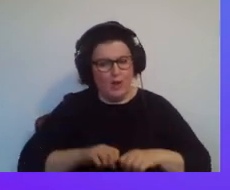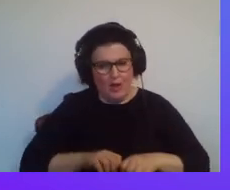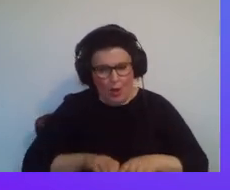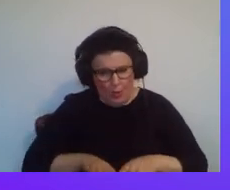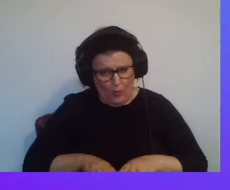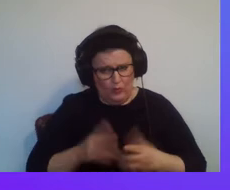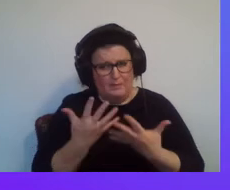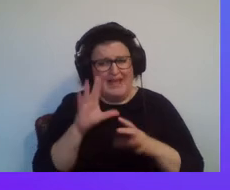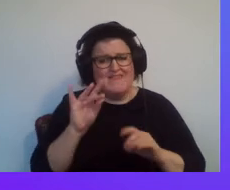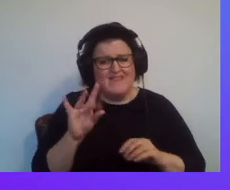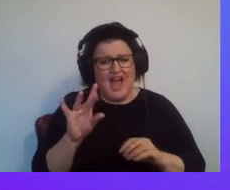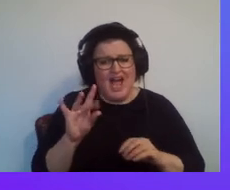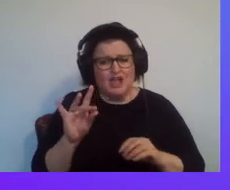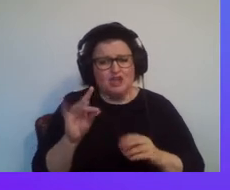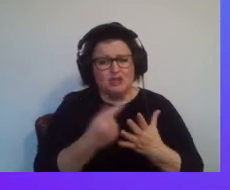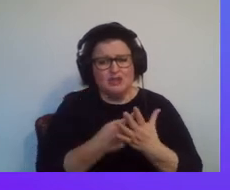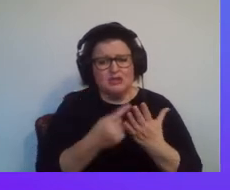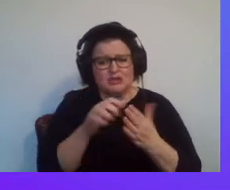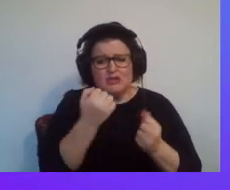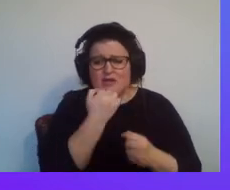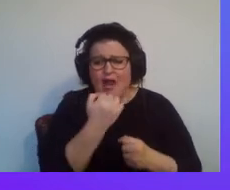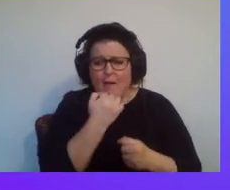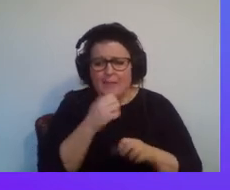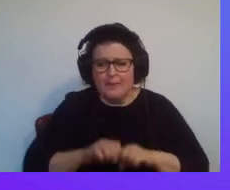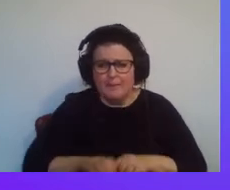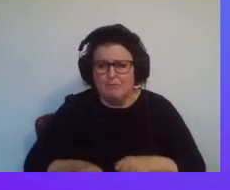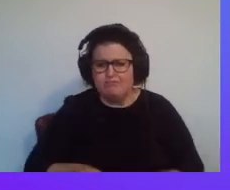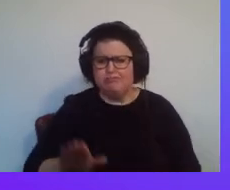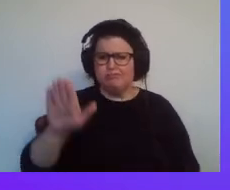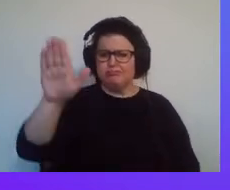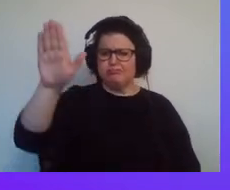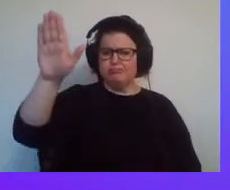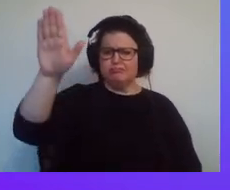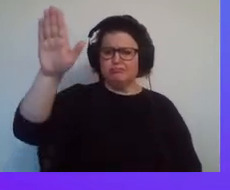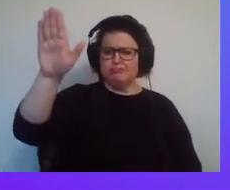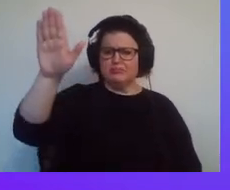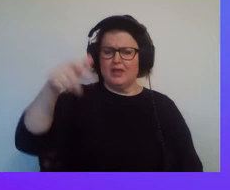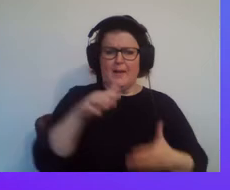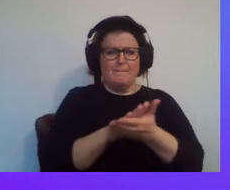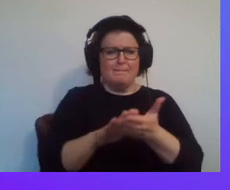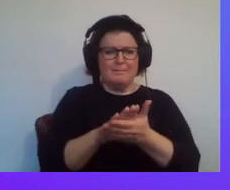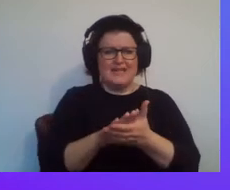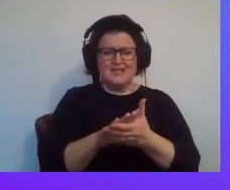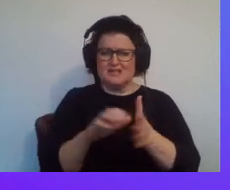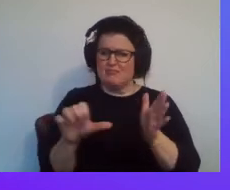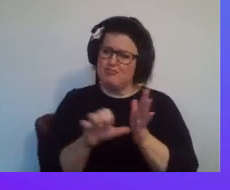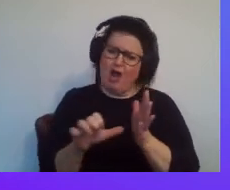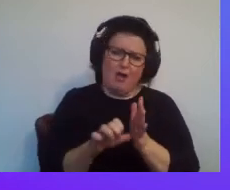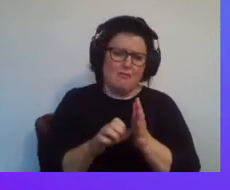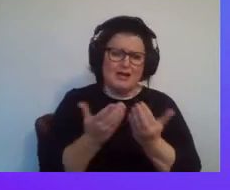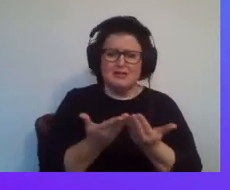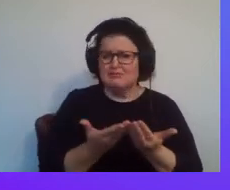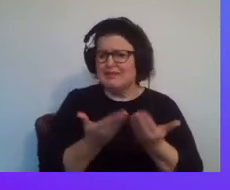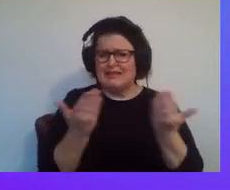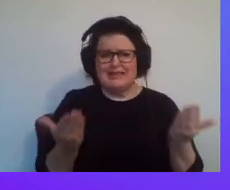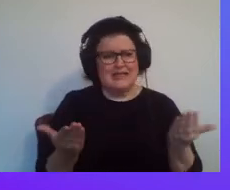the city. And with that increase has been a reintroduction and a widening of those inequalities. And I'm really sad to say